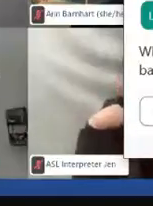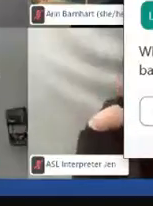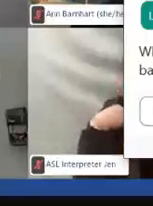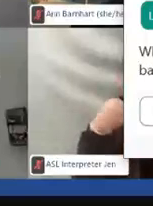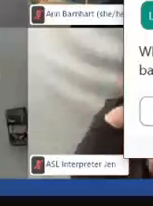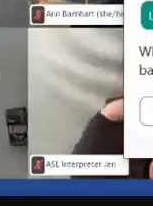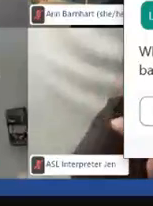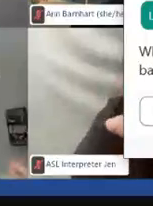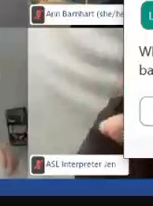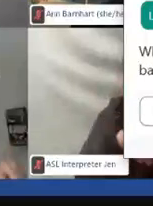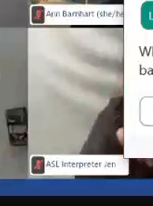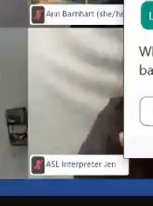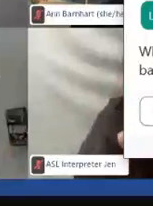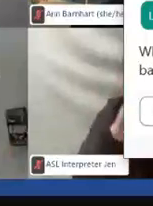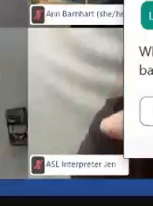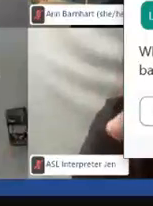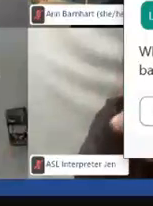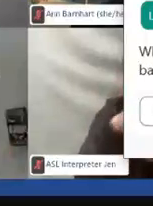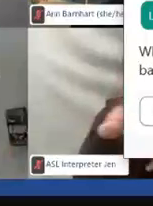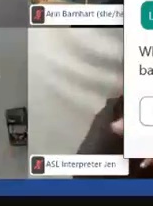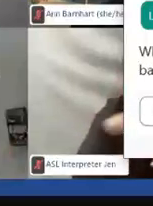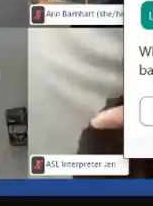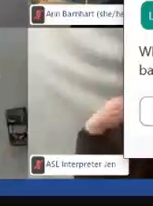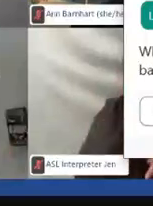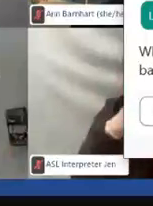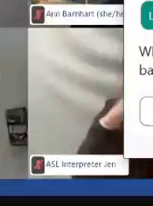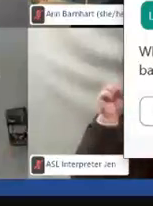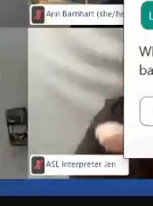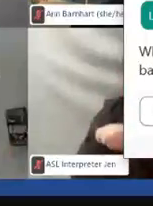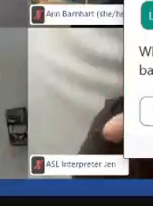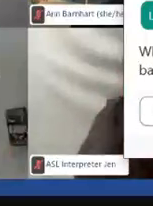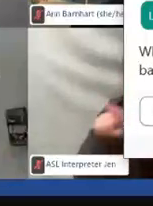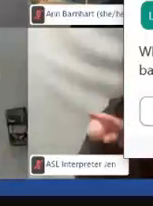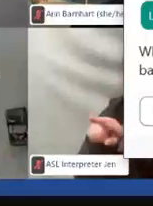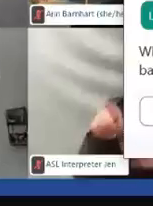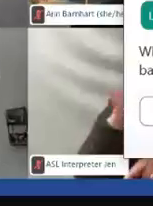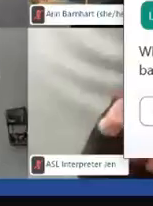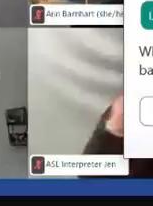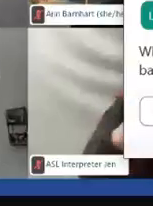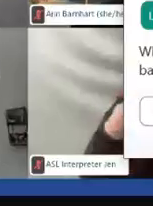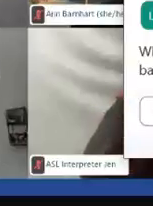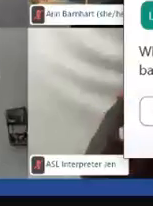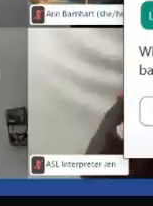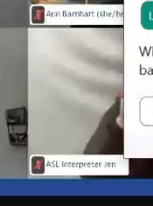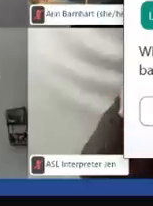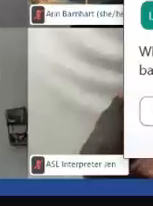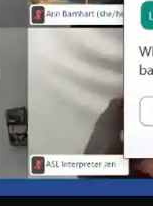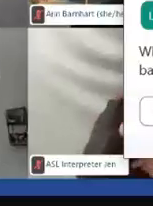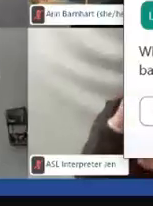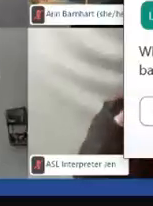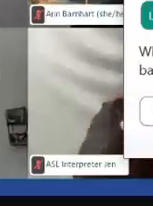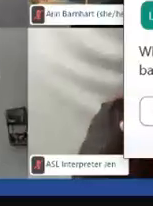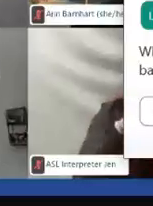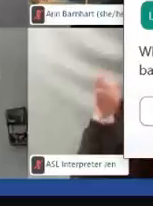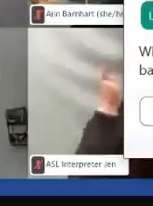time to review it, and then you guys as council members to do so. And then also, if you have questions, if we put something into